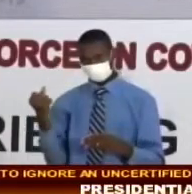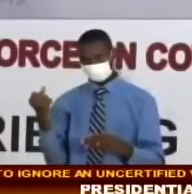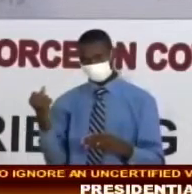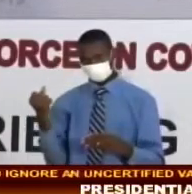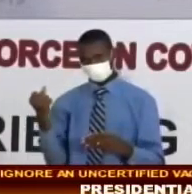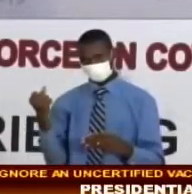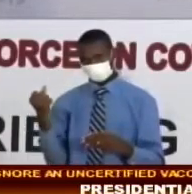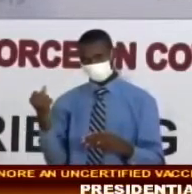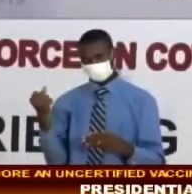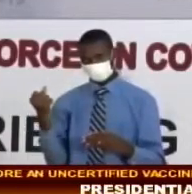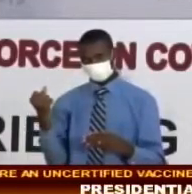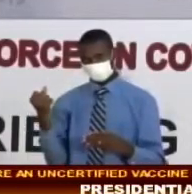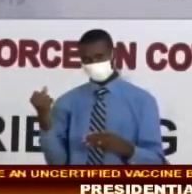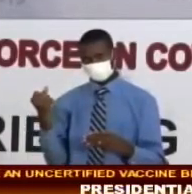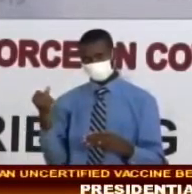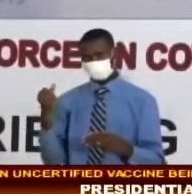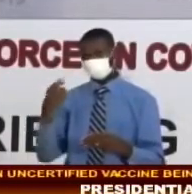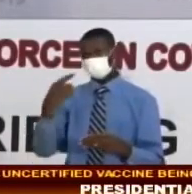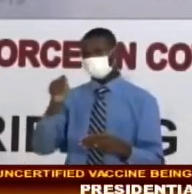the